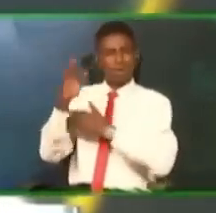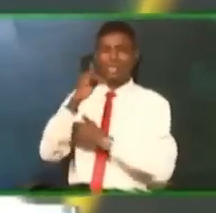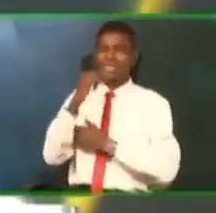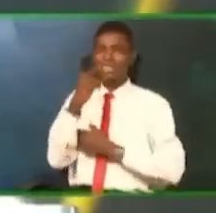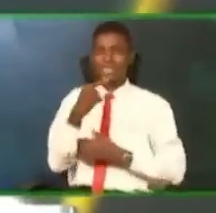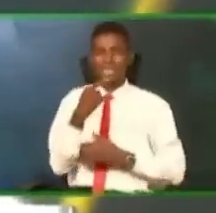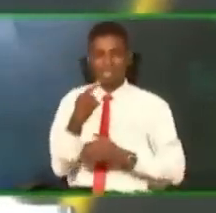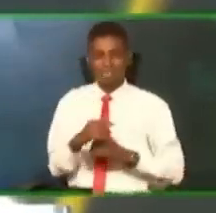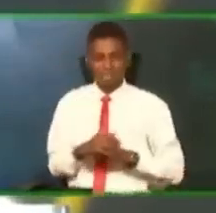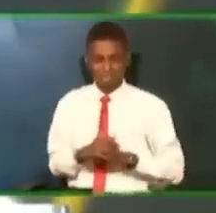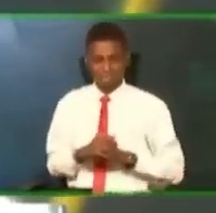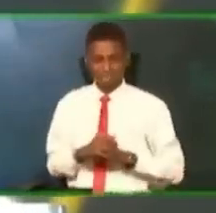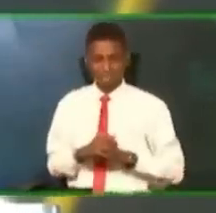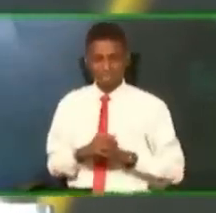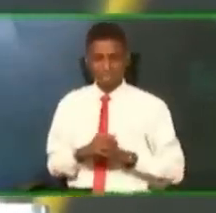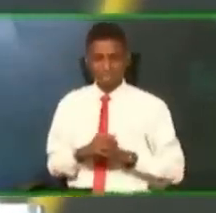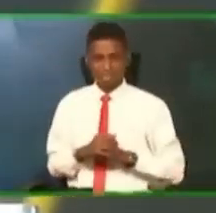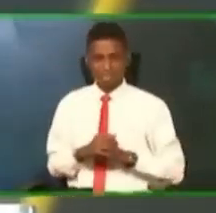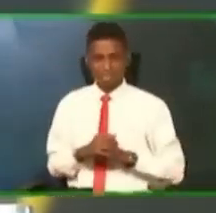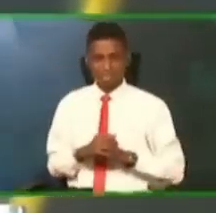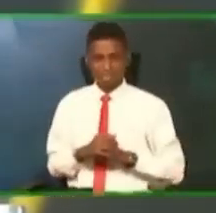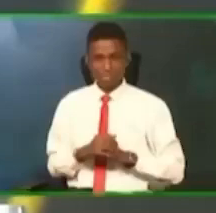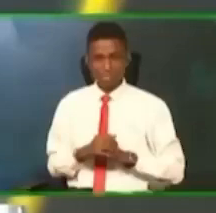Hallelujah. Yes.